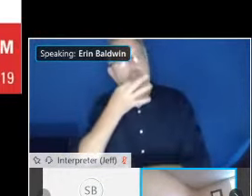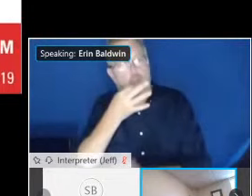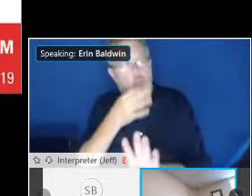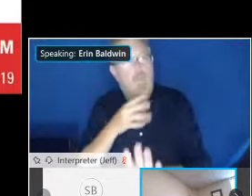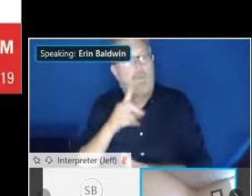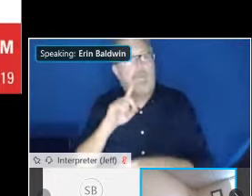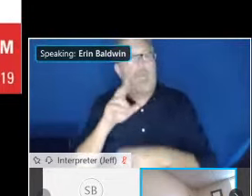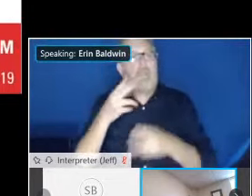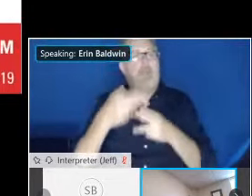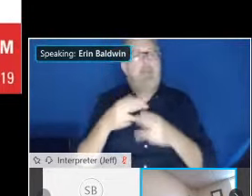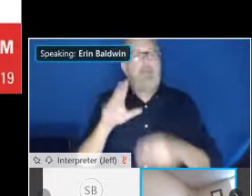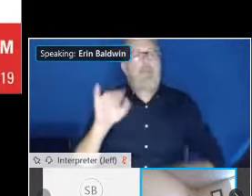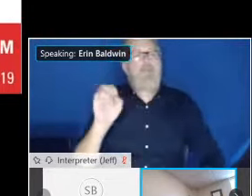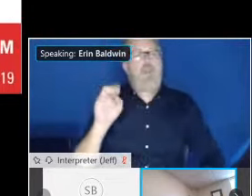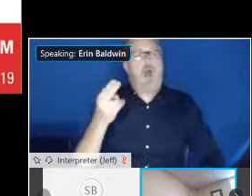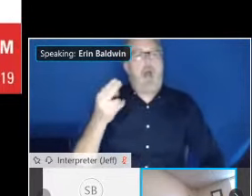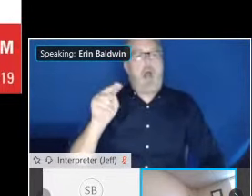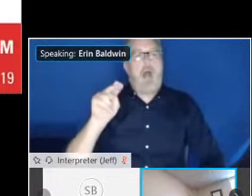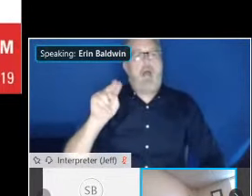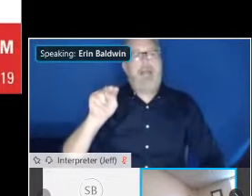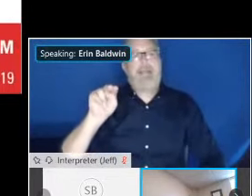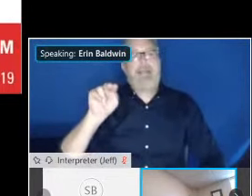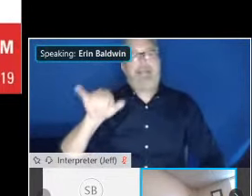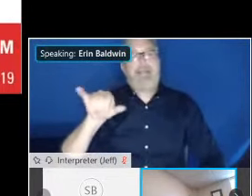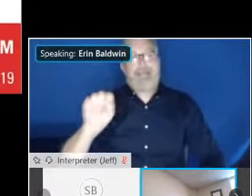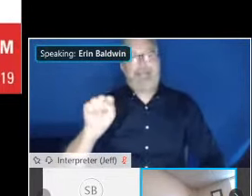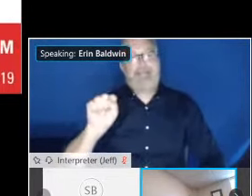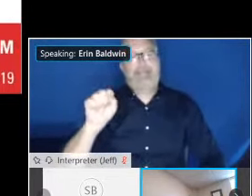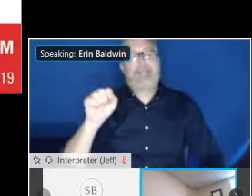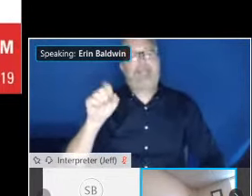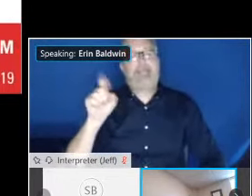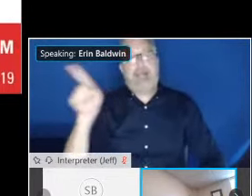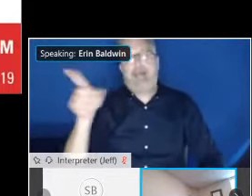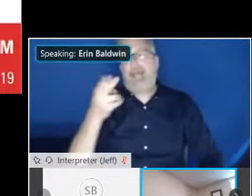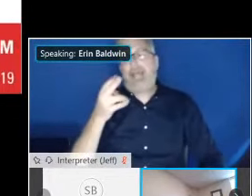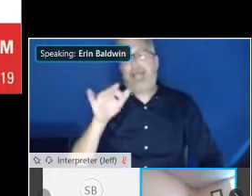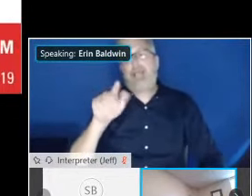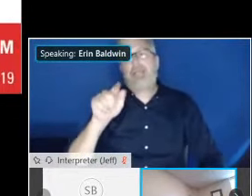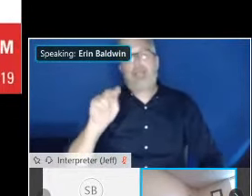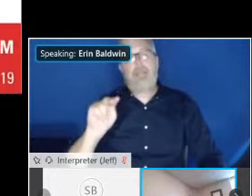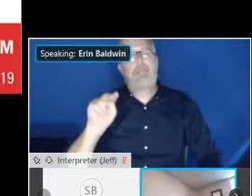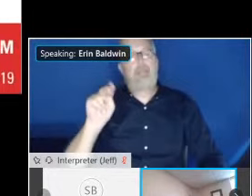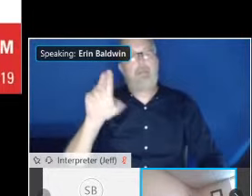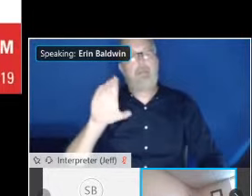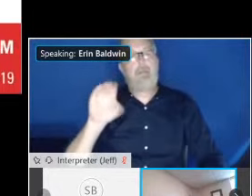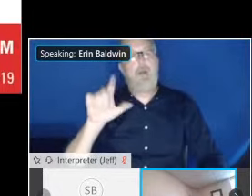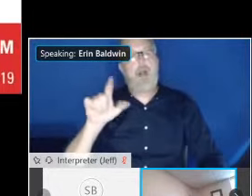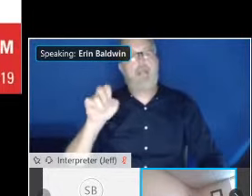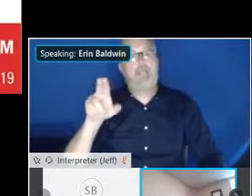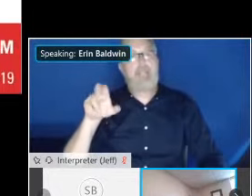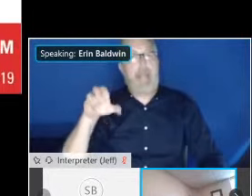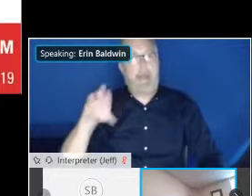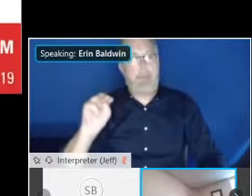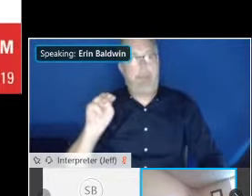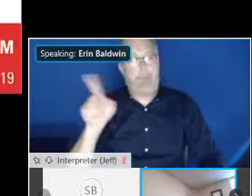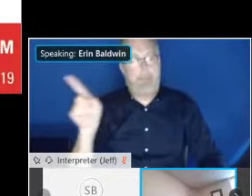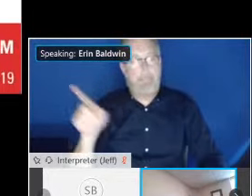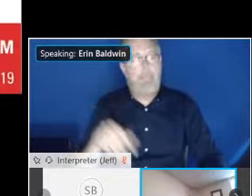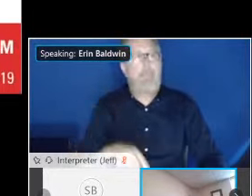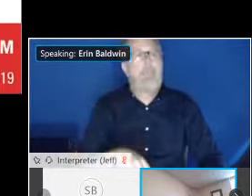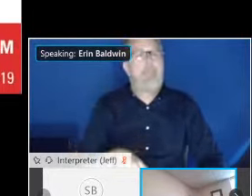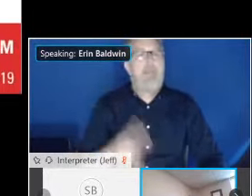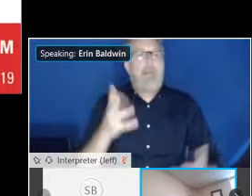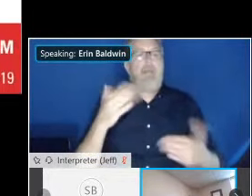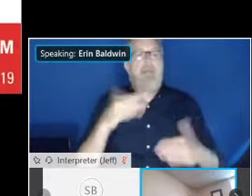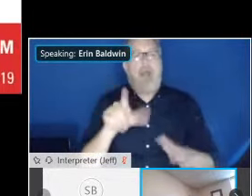will move a majority of our COVID testing there, and I've seen a lot of questions in the Q&A coming in about other options for